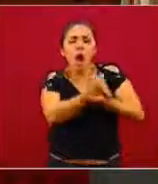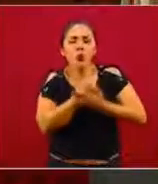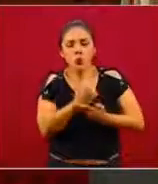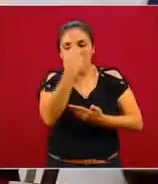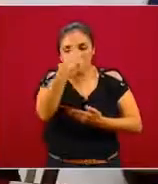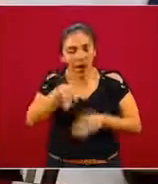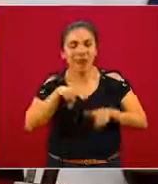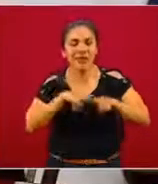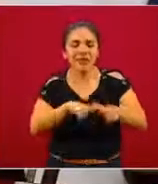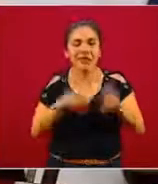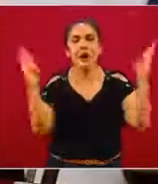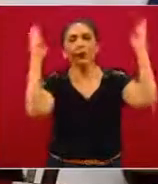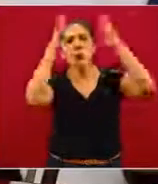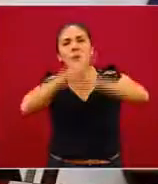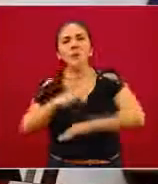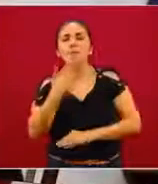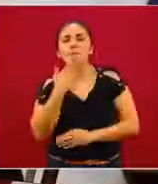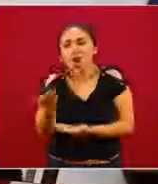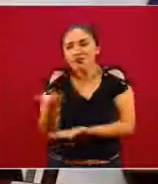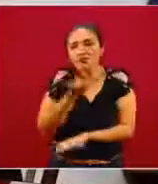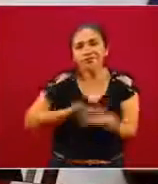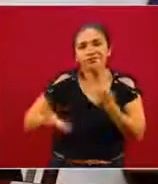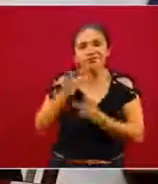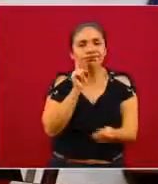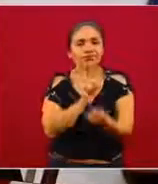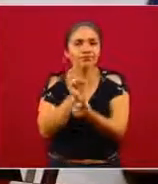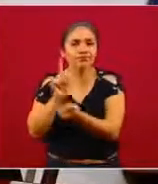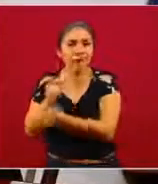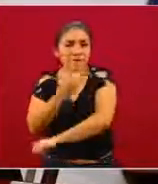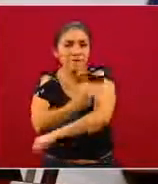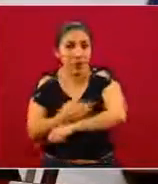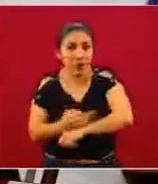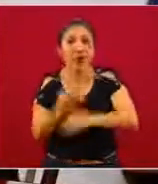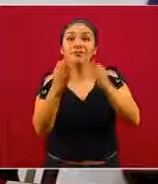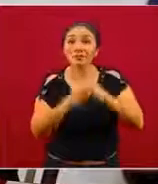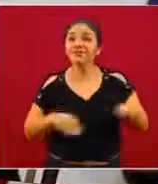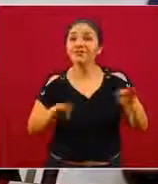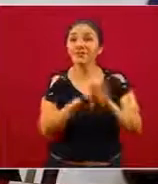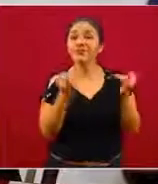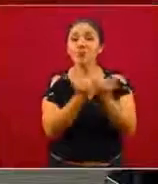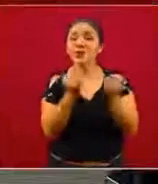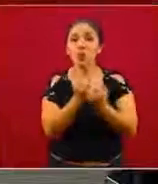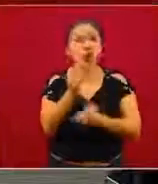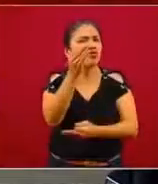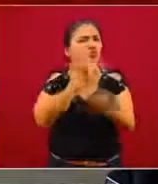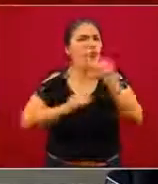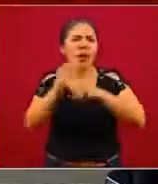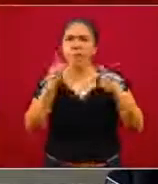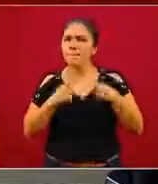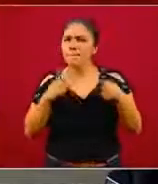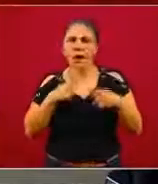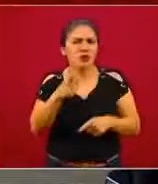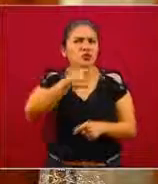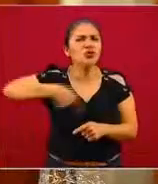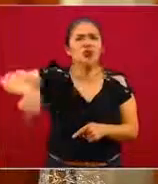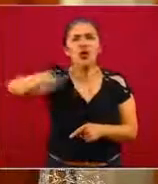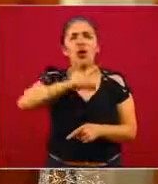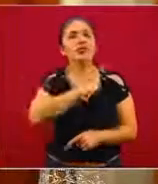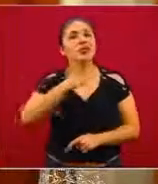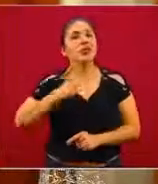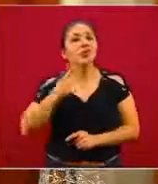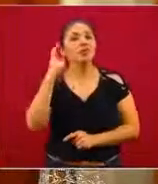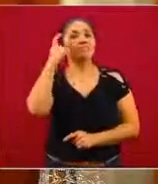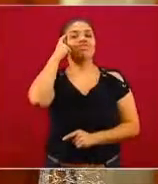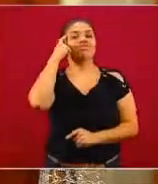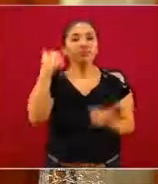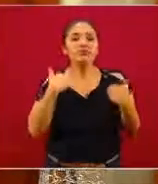them to create and maintain healthy family dynamics. It's also very important for the general public to